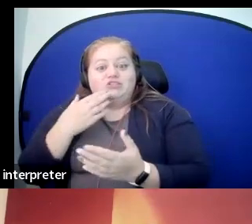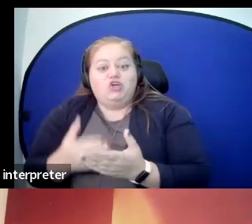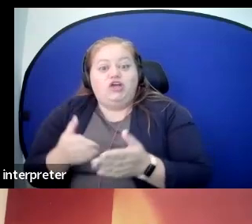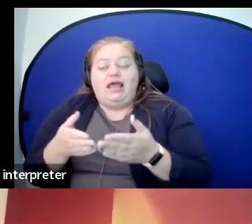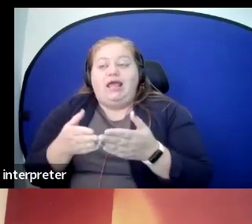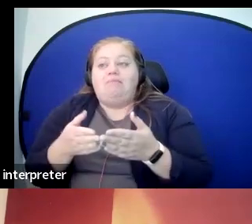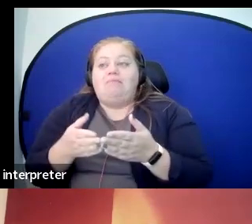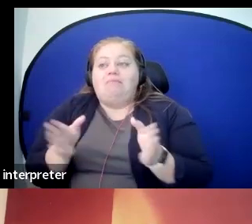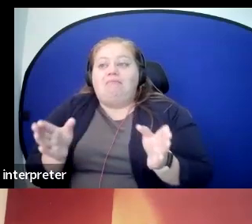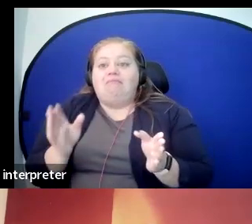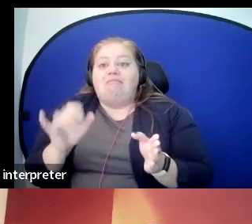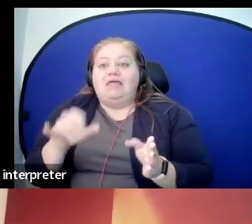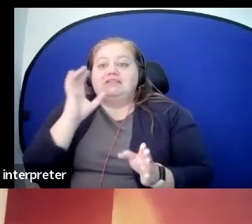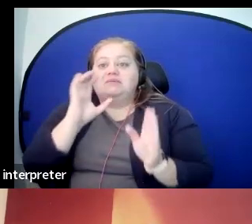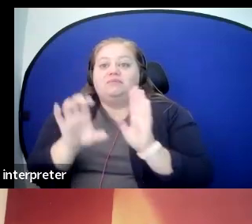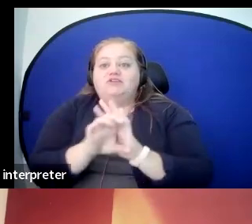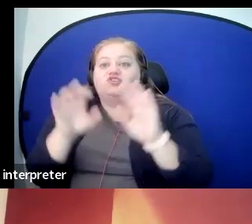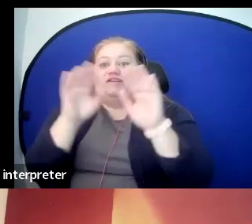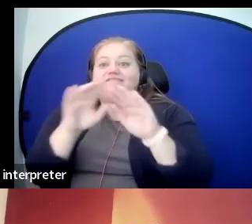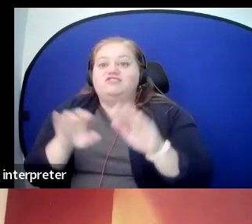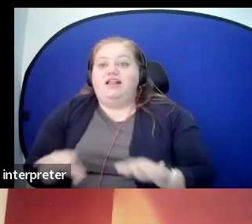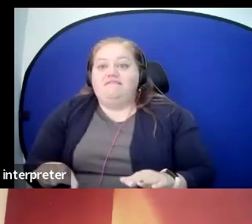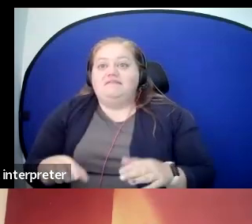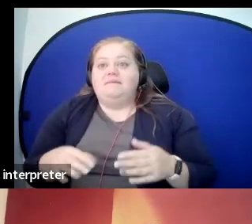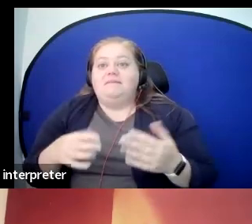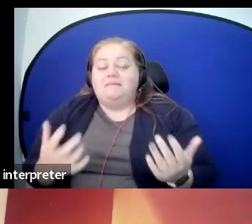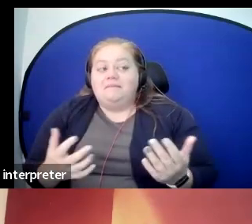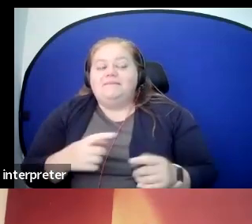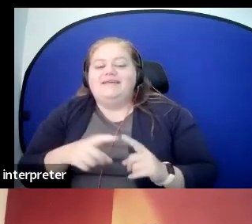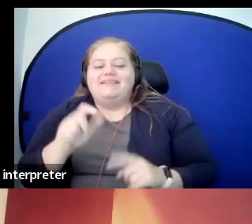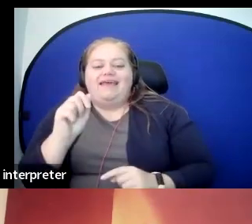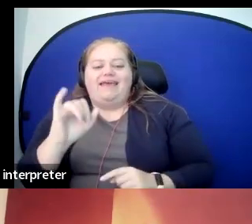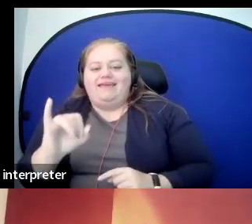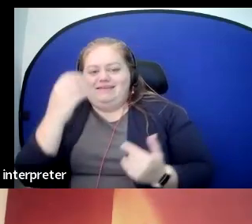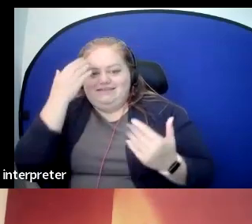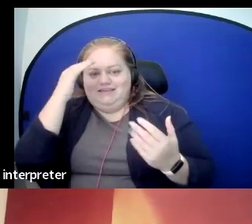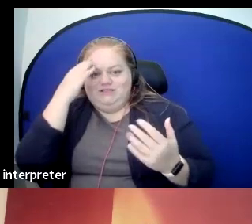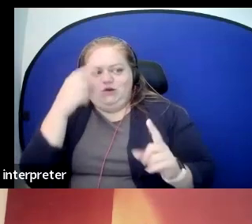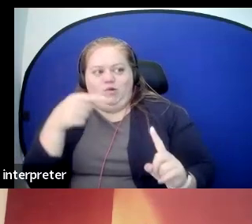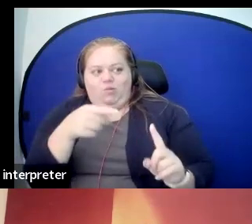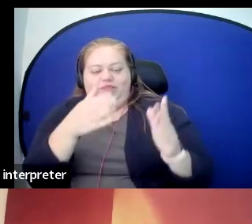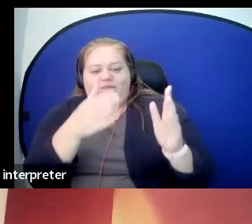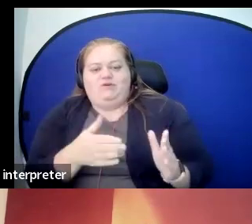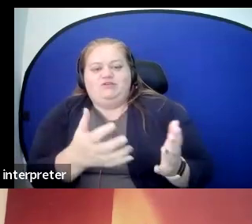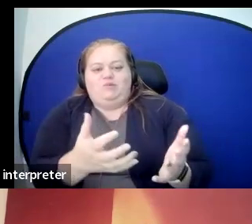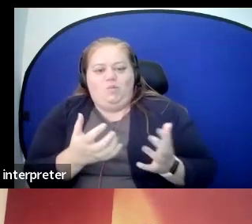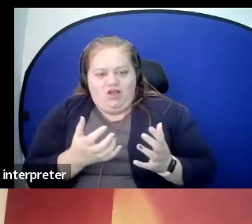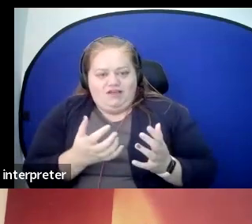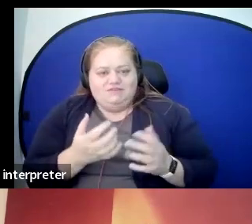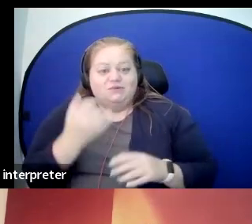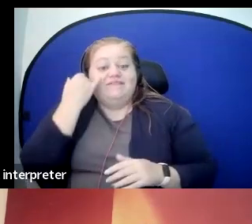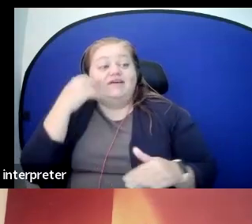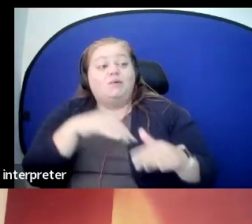generally detecting content, but like they don't really have a perspective of the intention of our user, right? If I go into